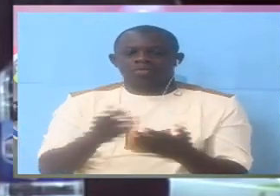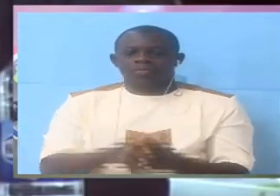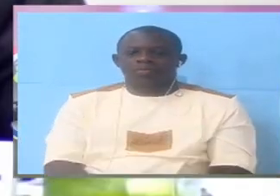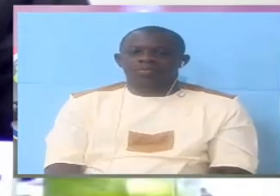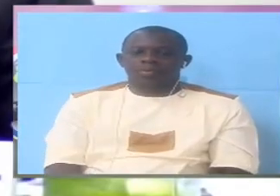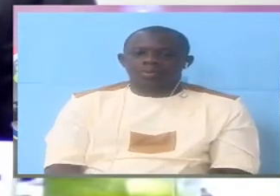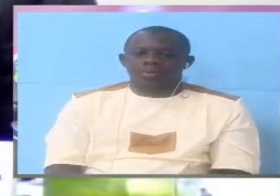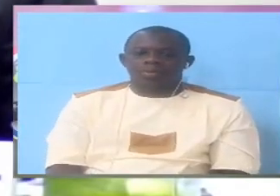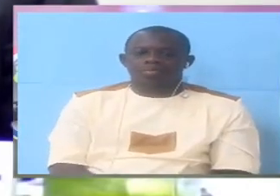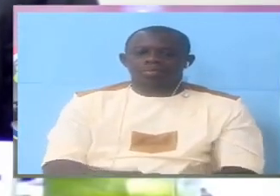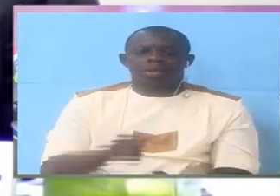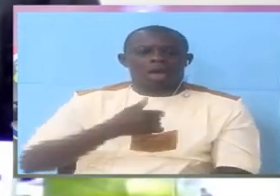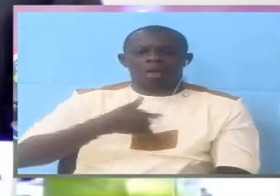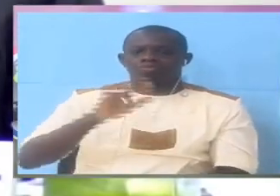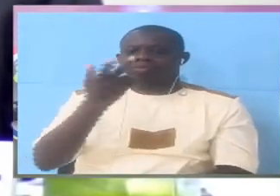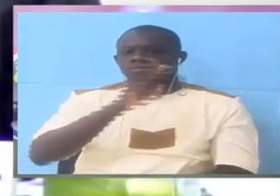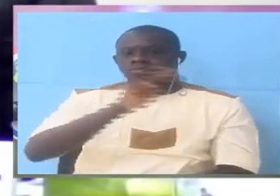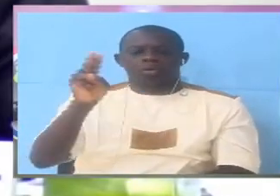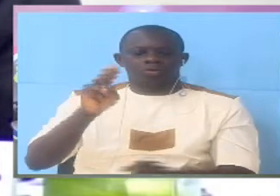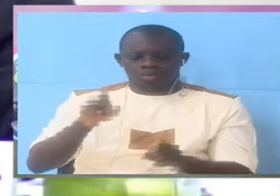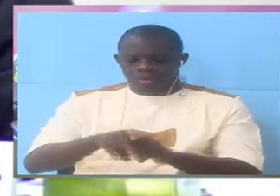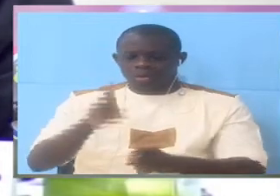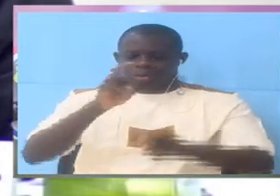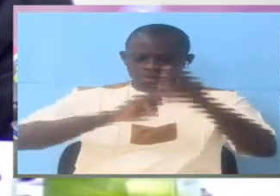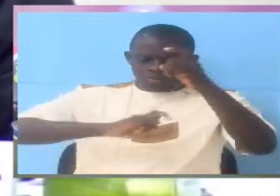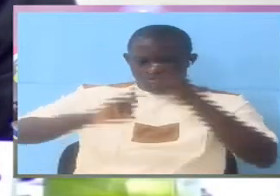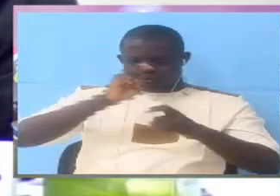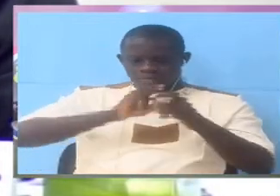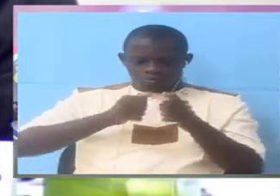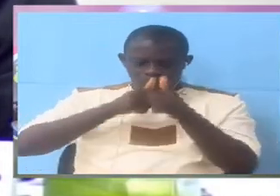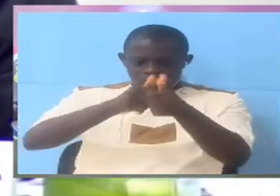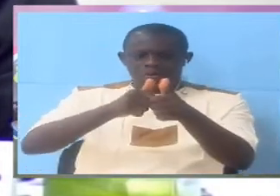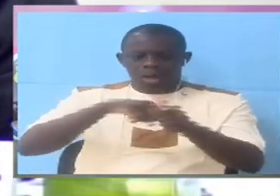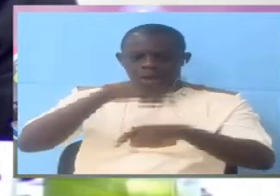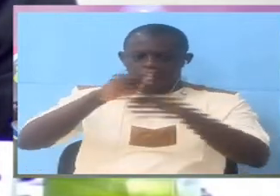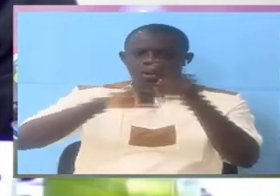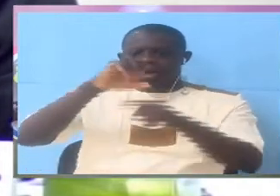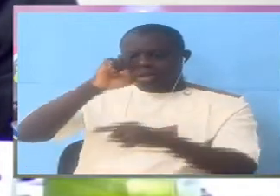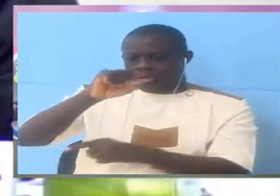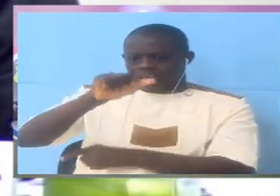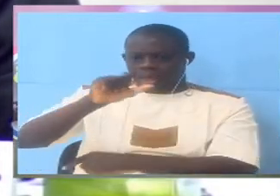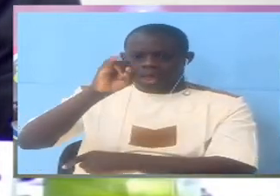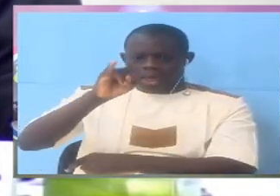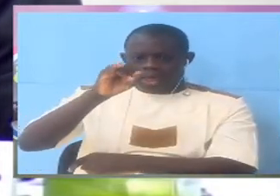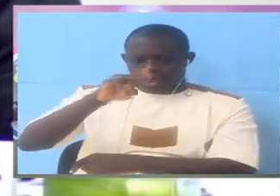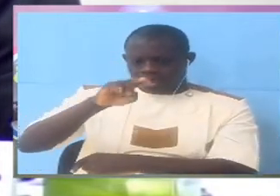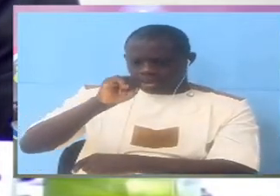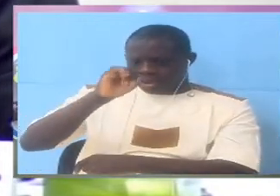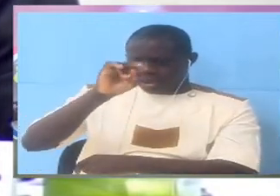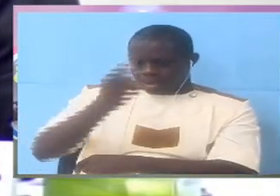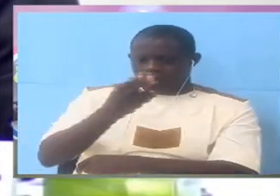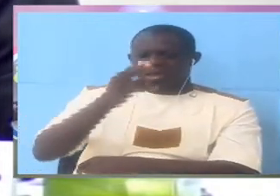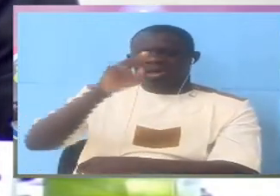So I would not go back to Senifai's accusation against you.